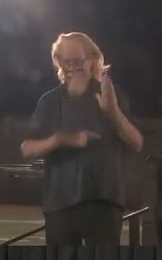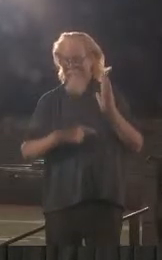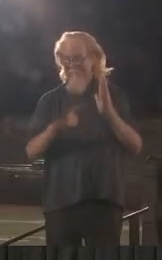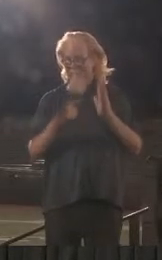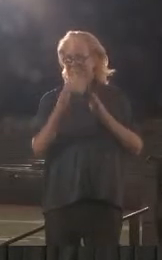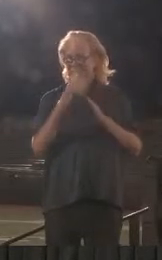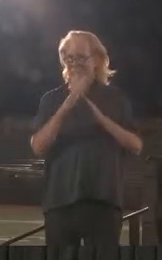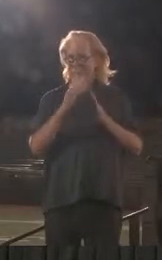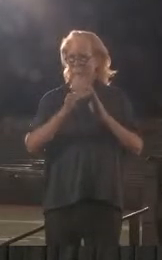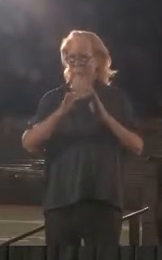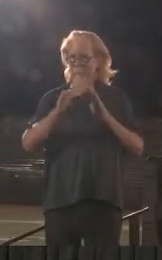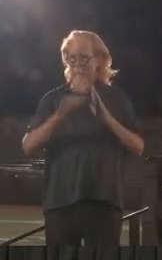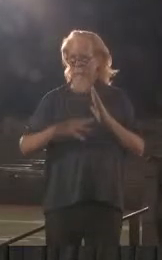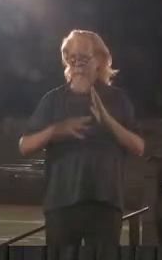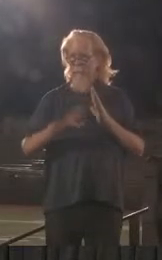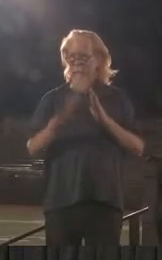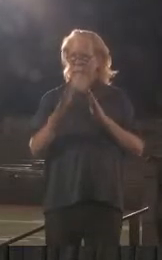10